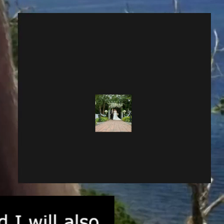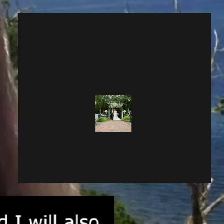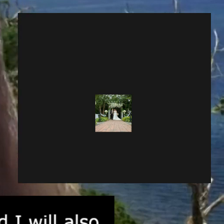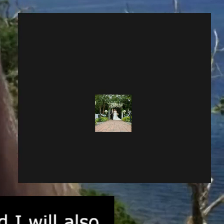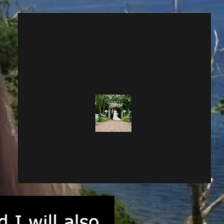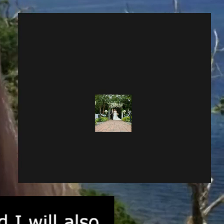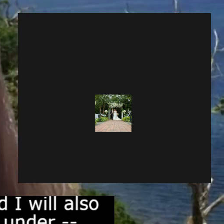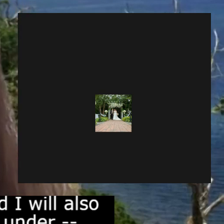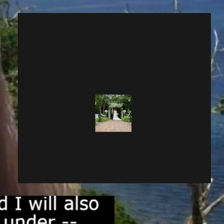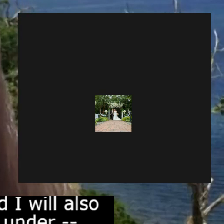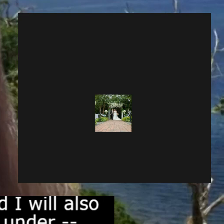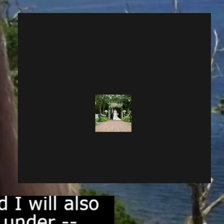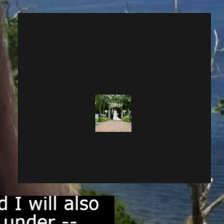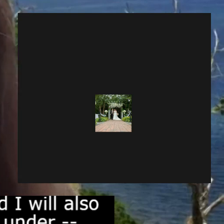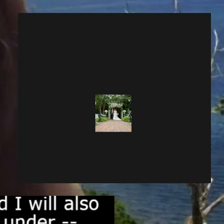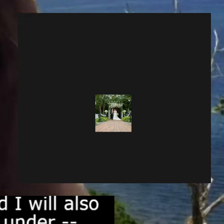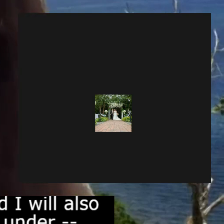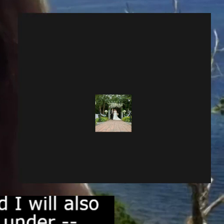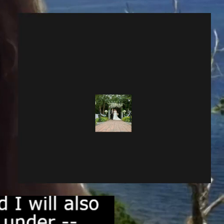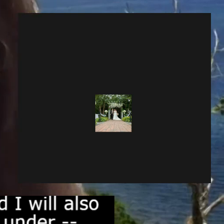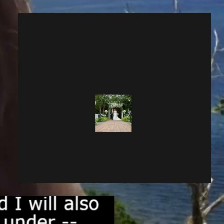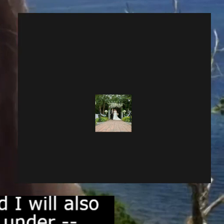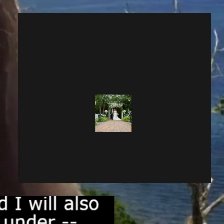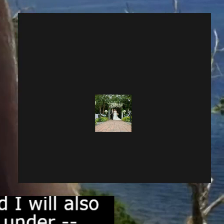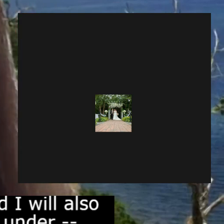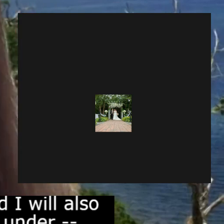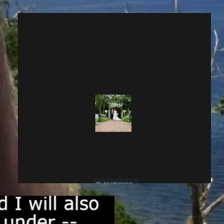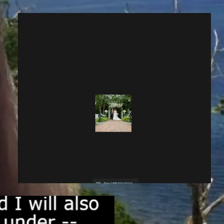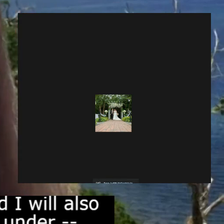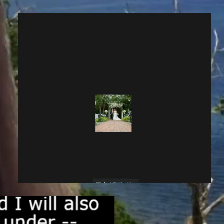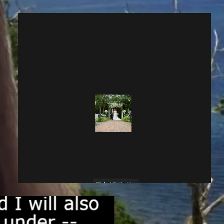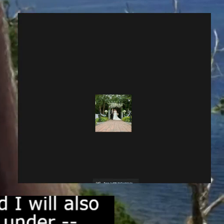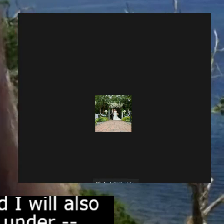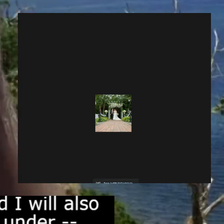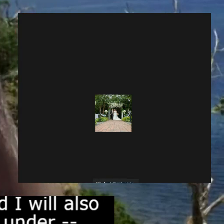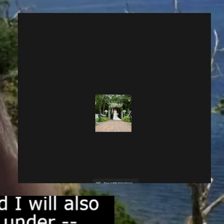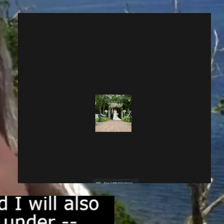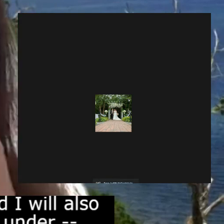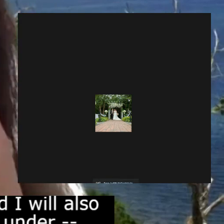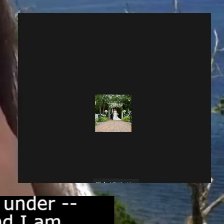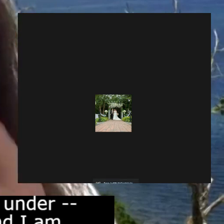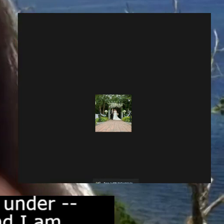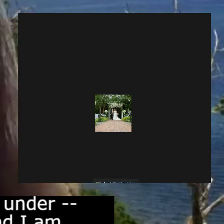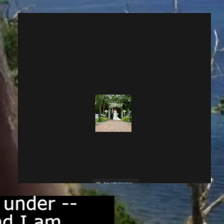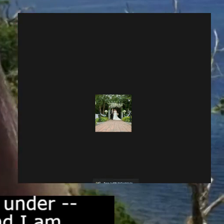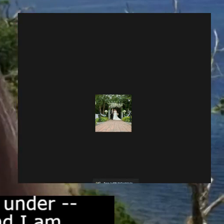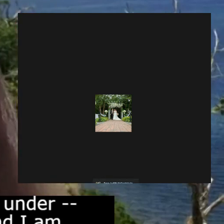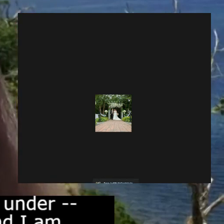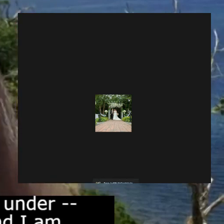drop down tab, and I am pasting the link now for the entire toolkit in the chat.